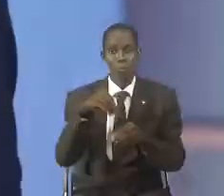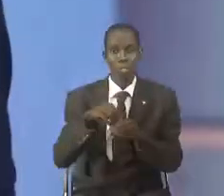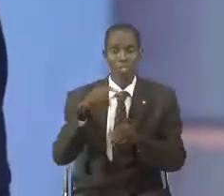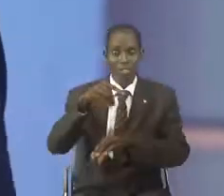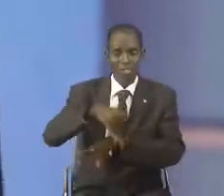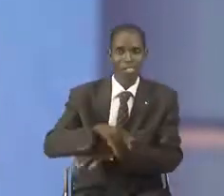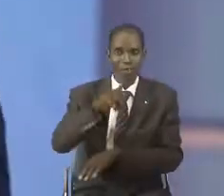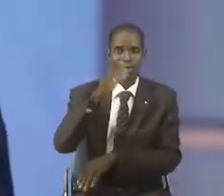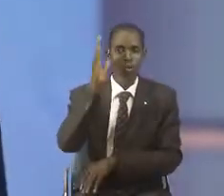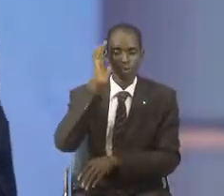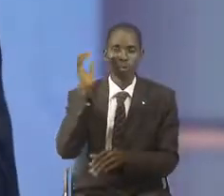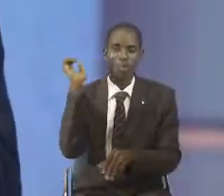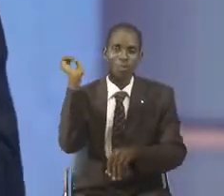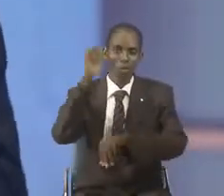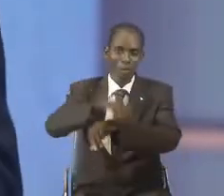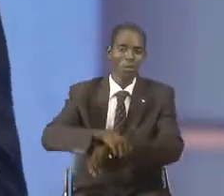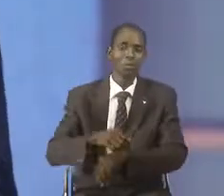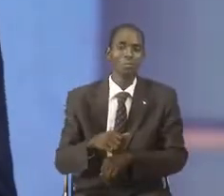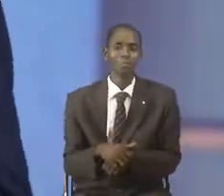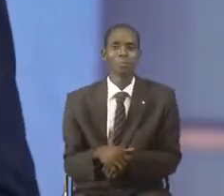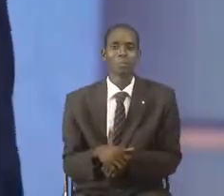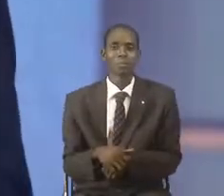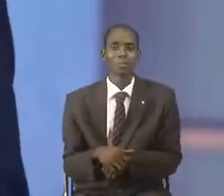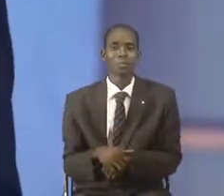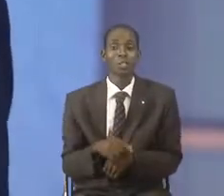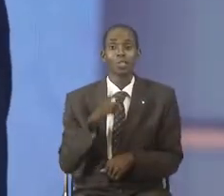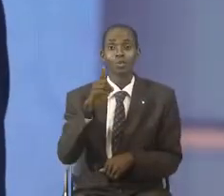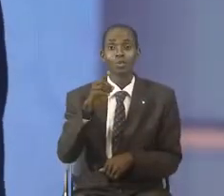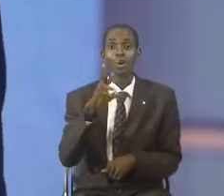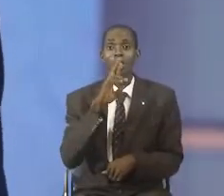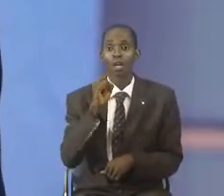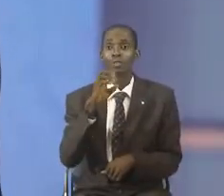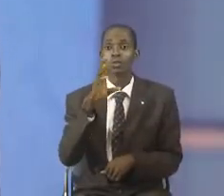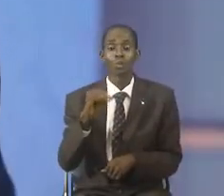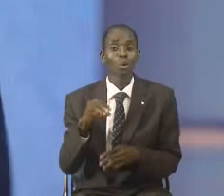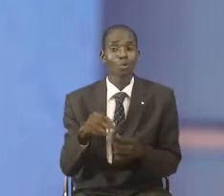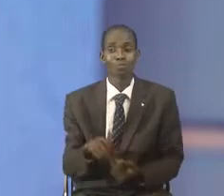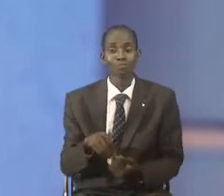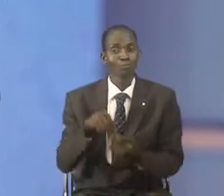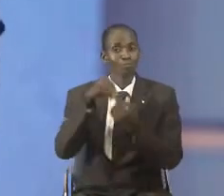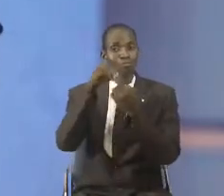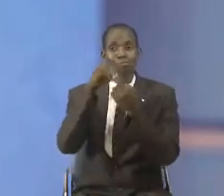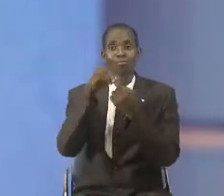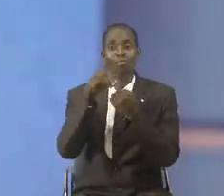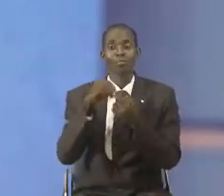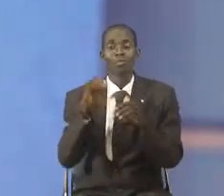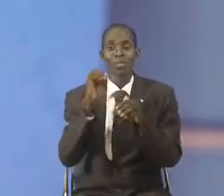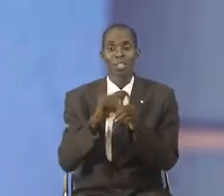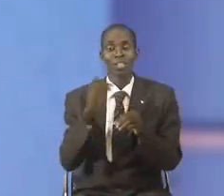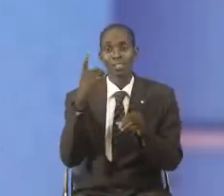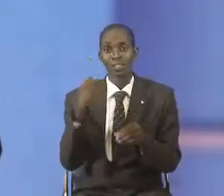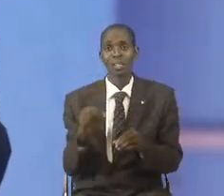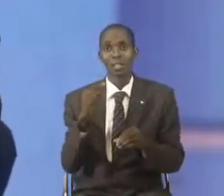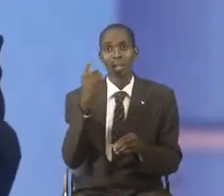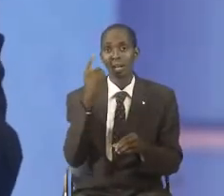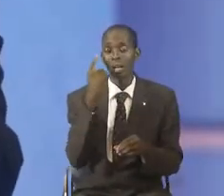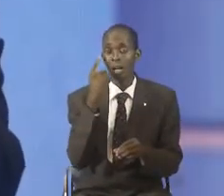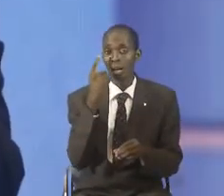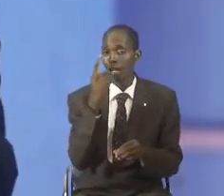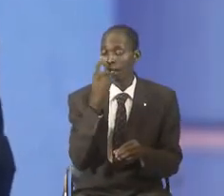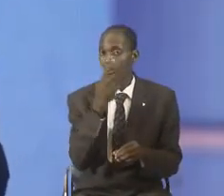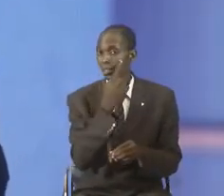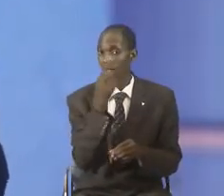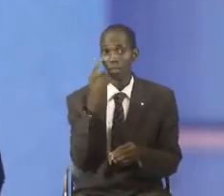overcome. It become in the night you overcome. You are so peculiar and